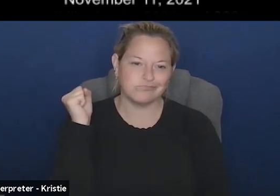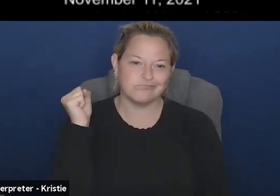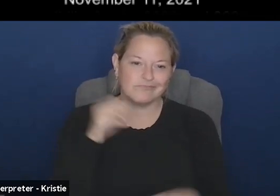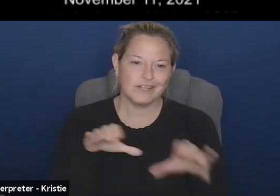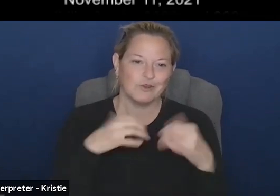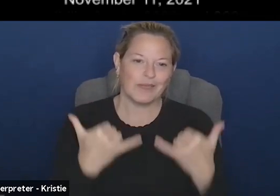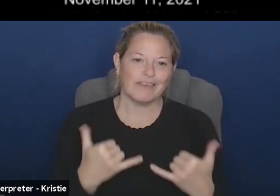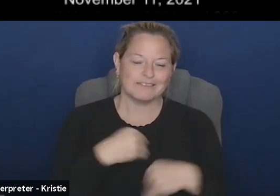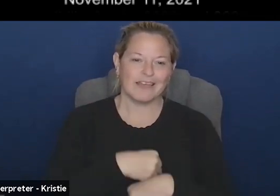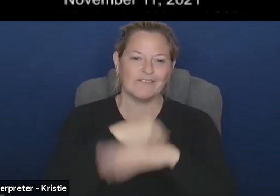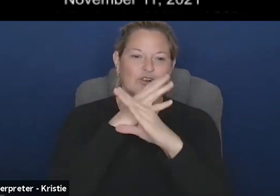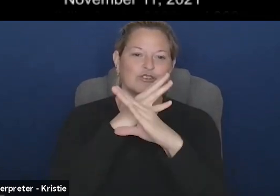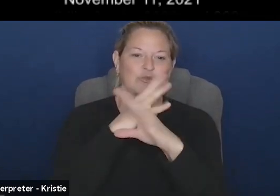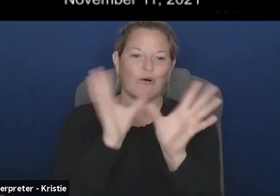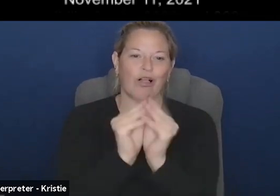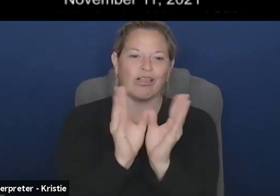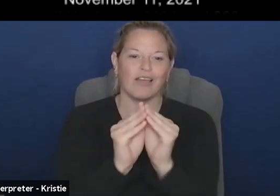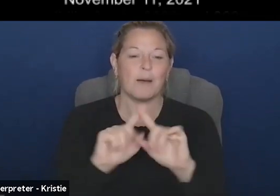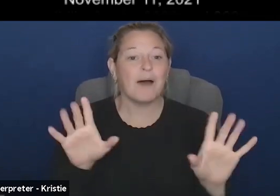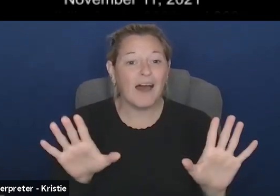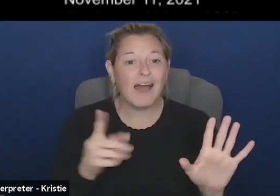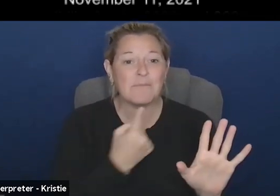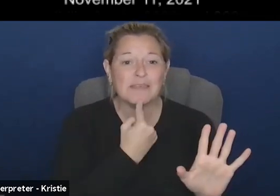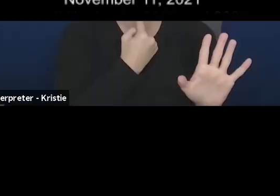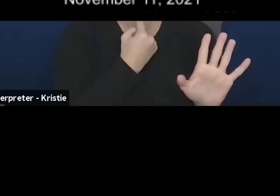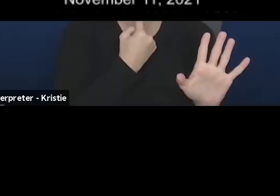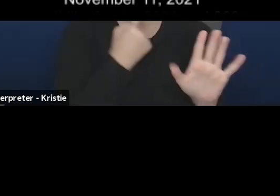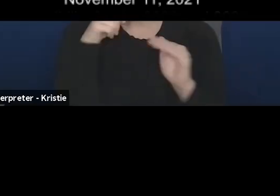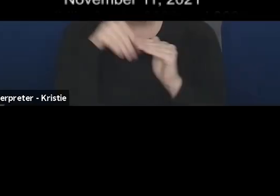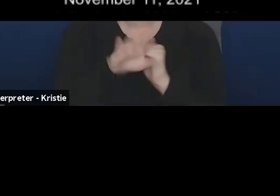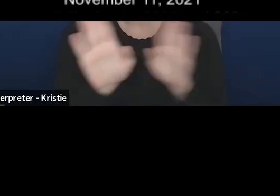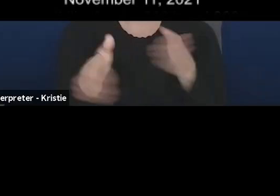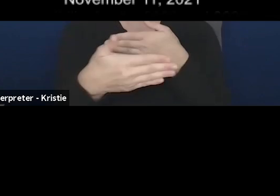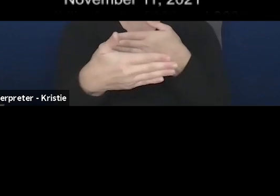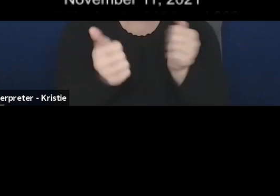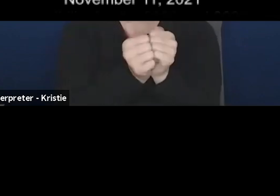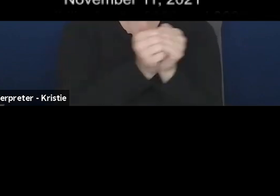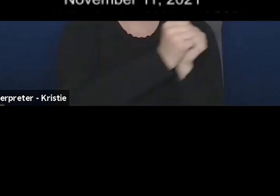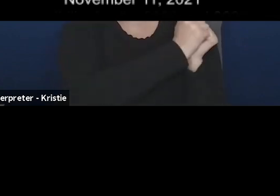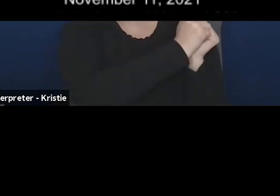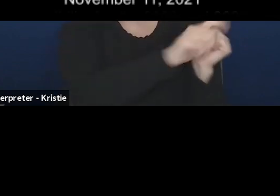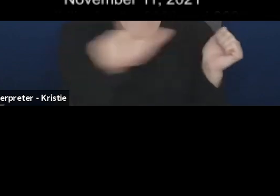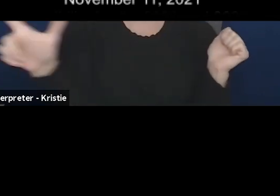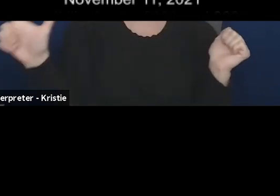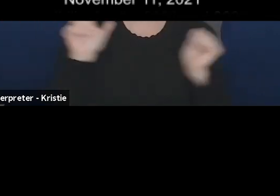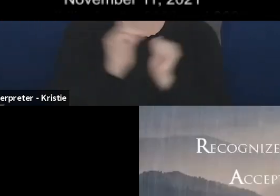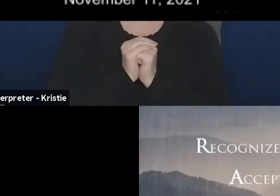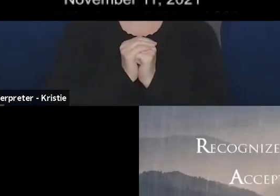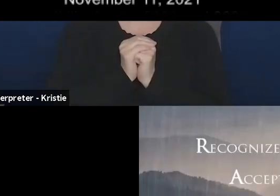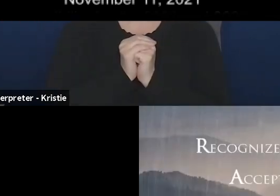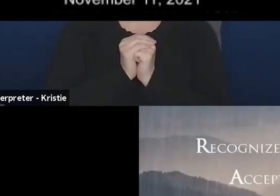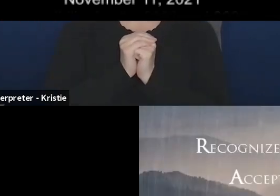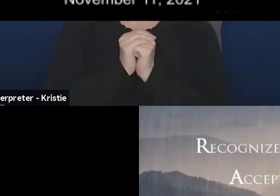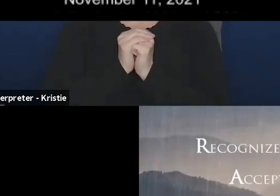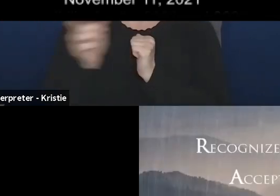I do miss being in a room with all of y'all. I've been asked